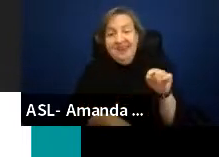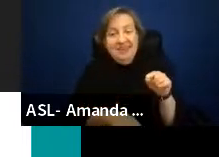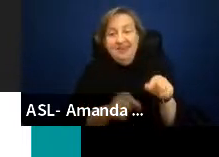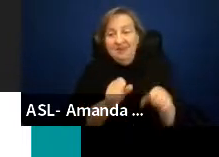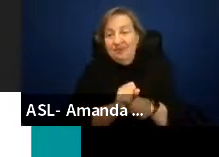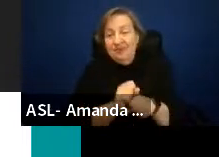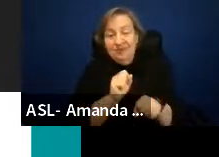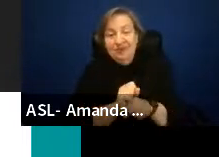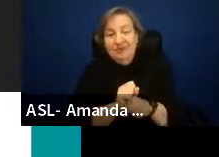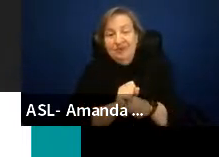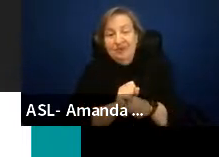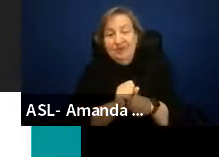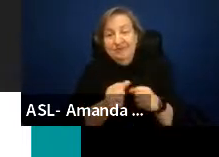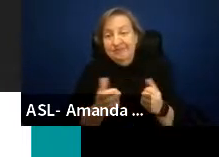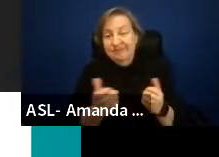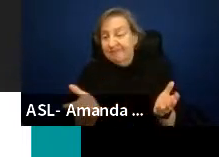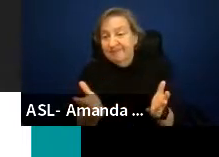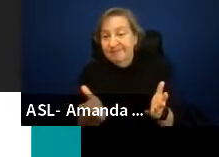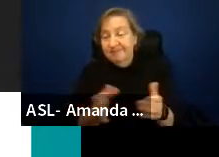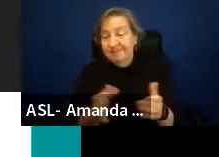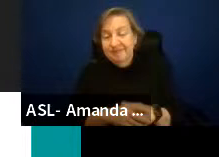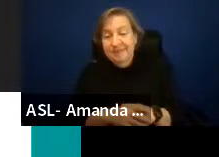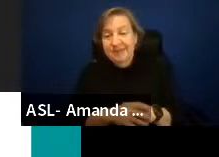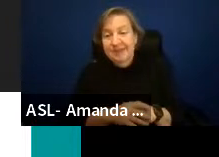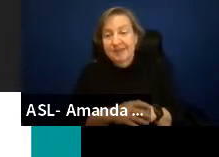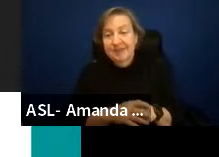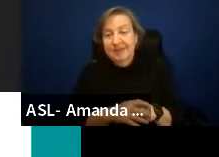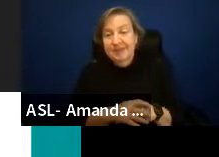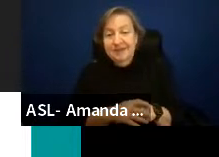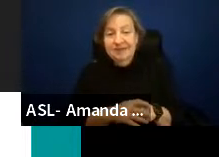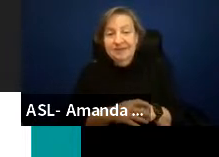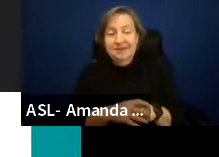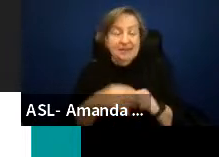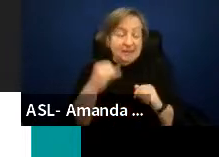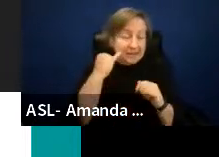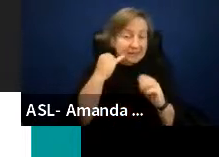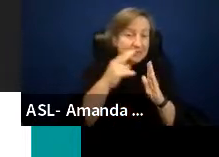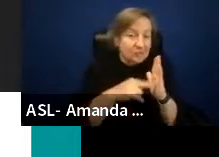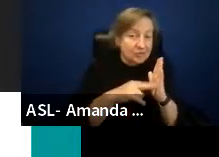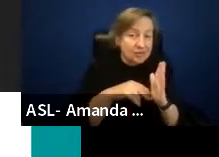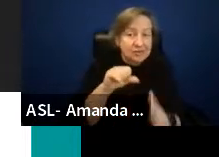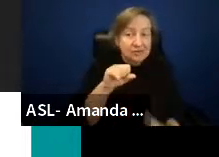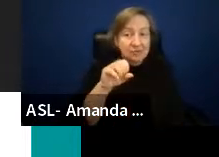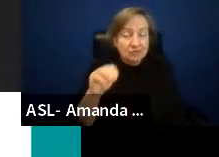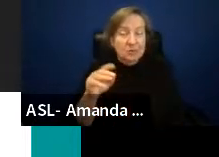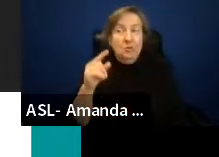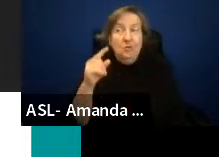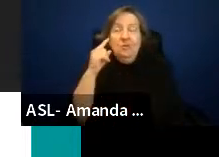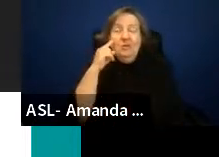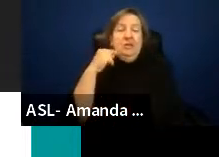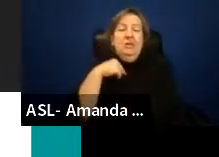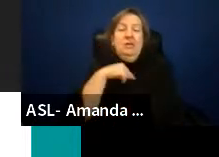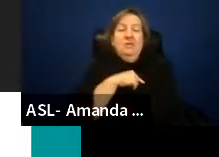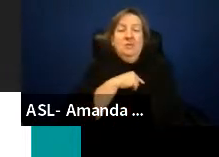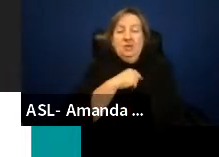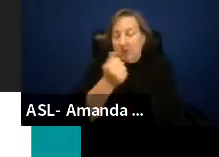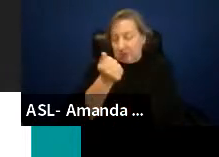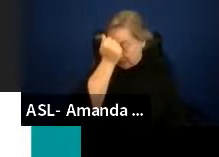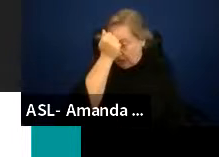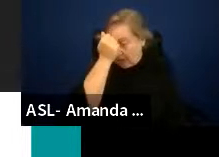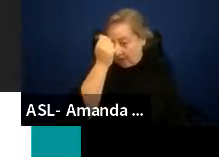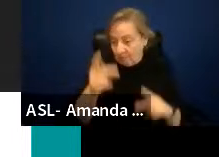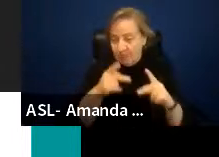Folks don't believe it. So that is, if you read social media, you would think that we were the dumbest folks